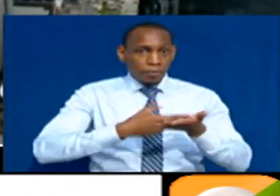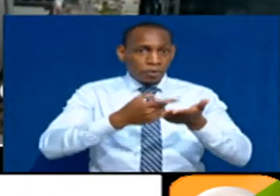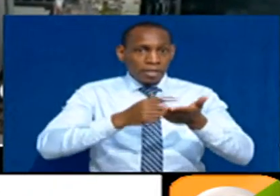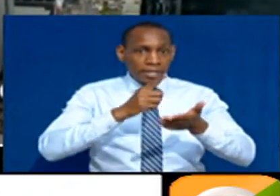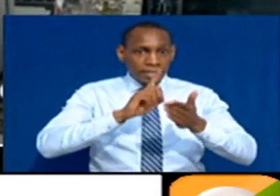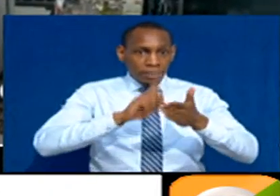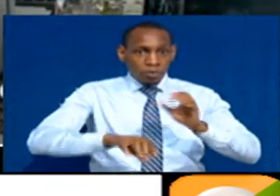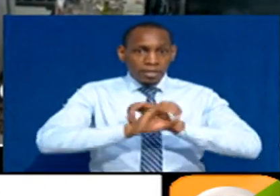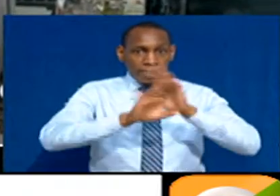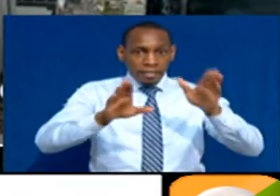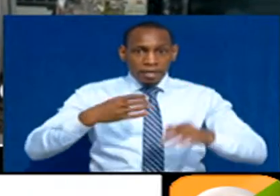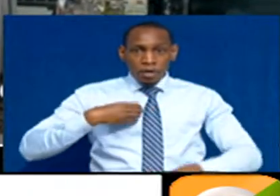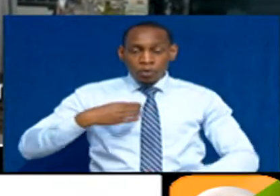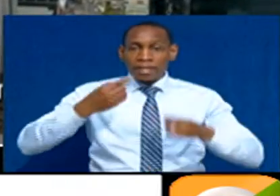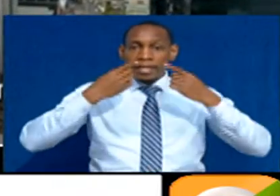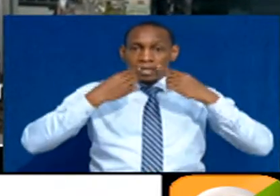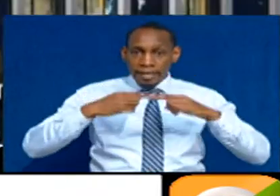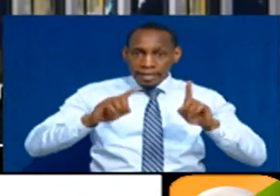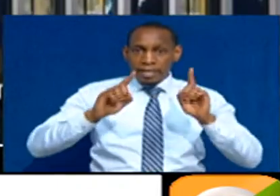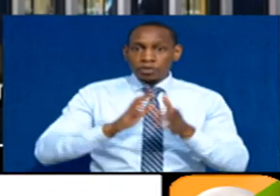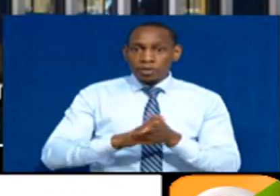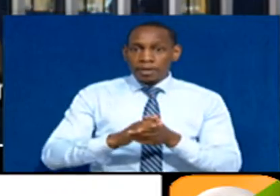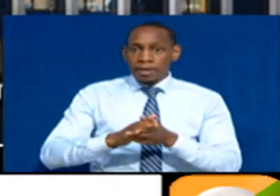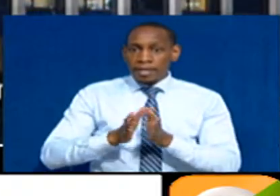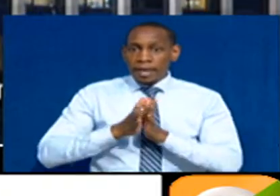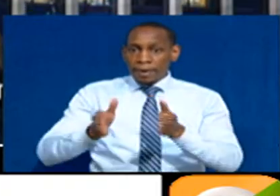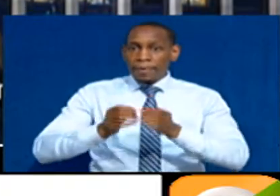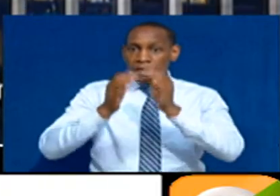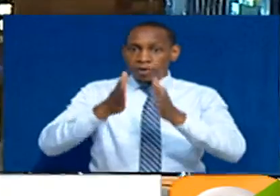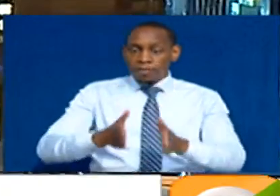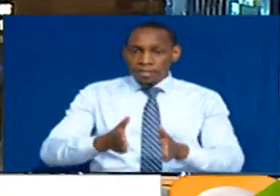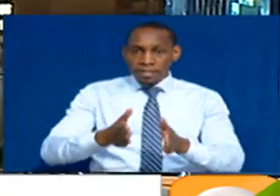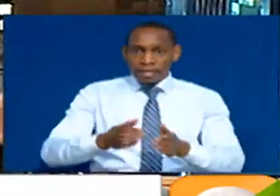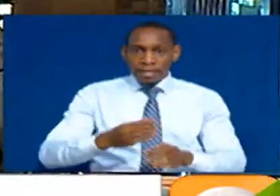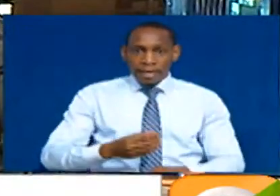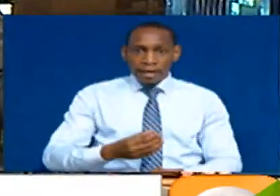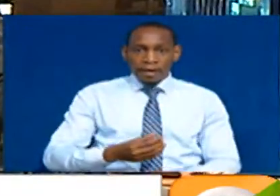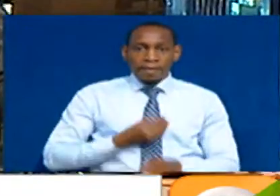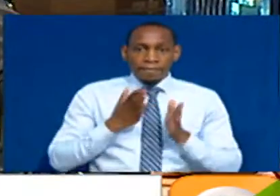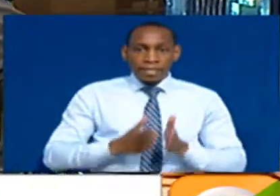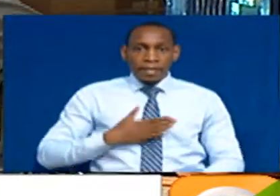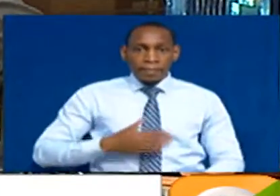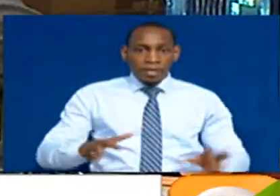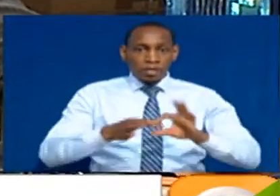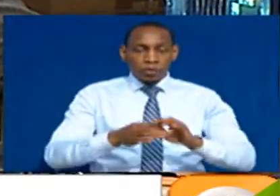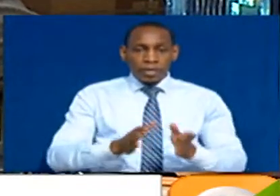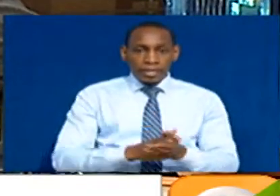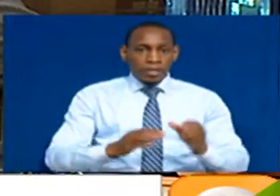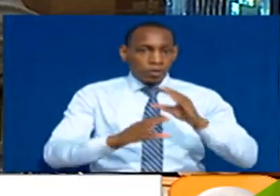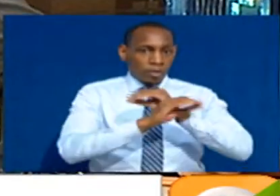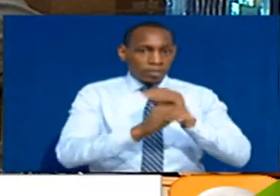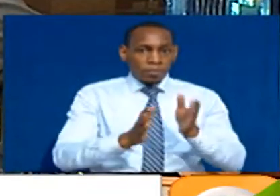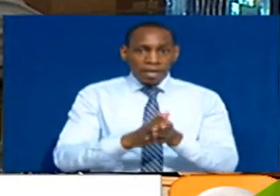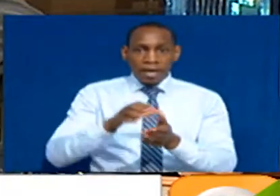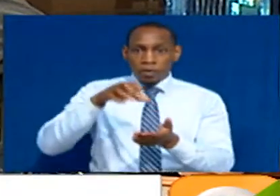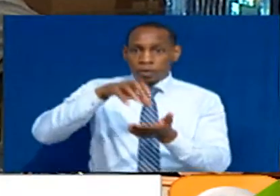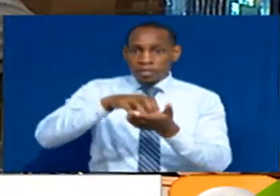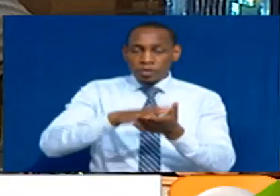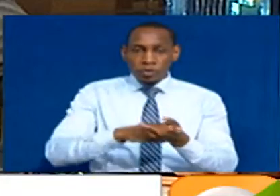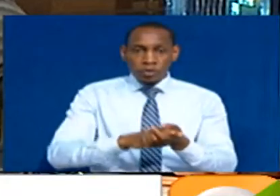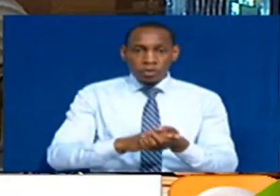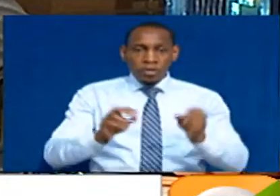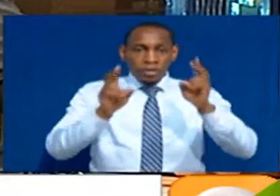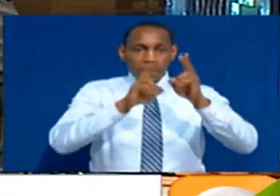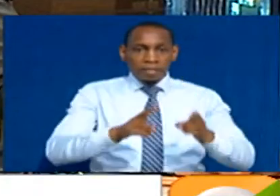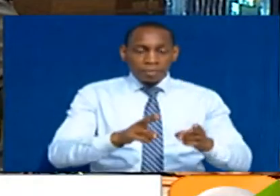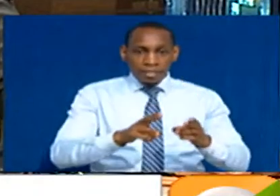discuss transparency on wealth declaration and public officers with my guests joining me both virtually and in studio. Joining me virtually is